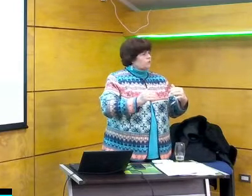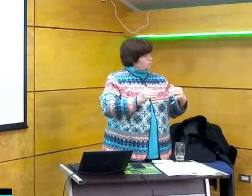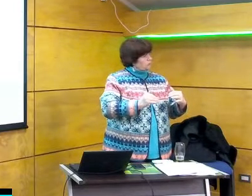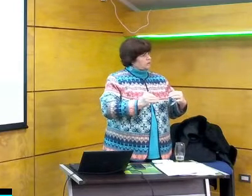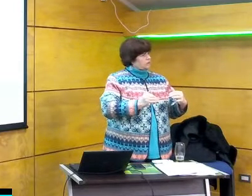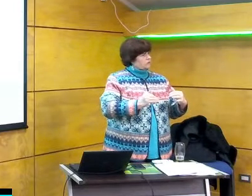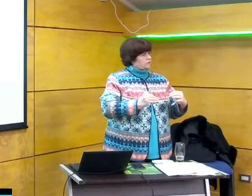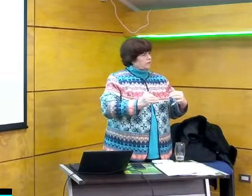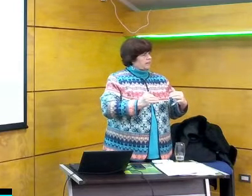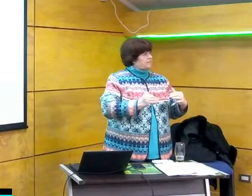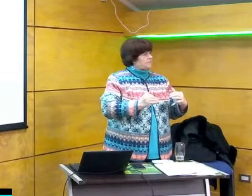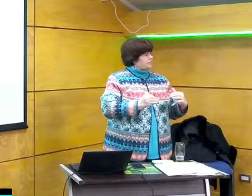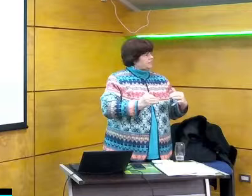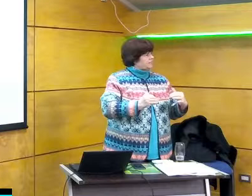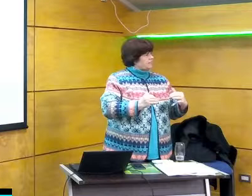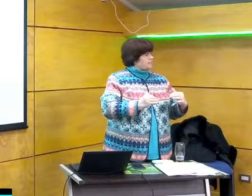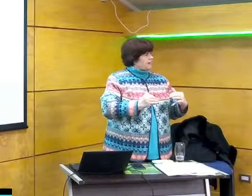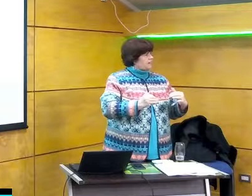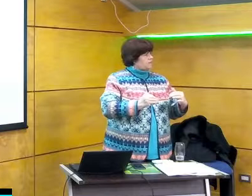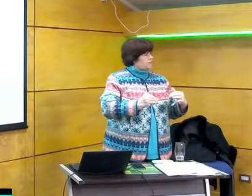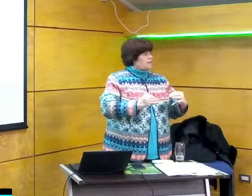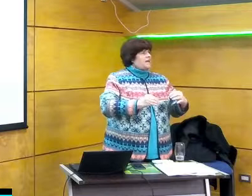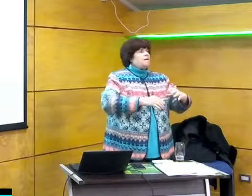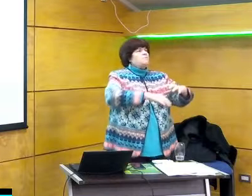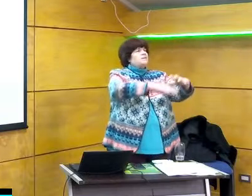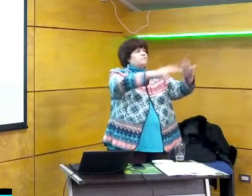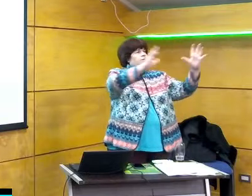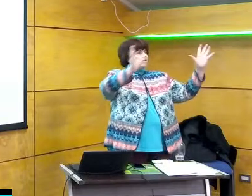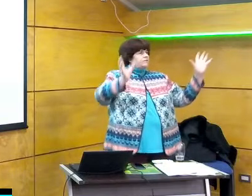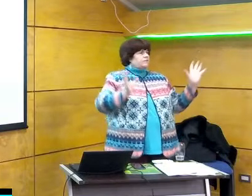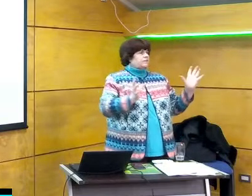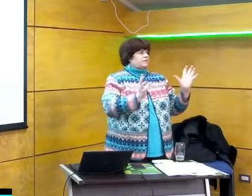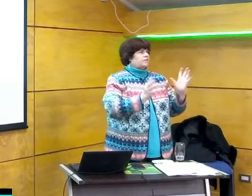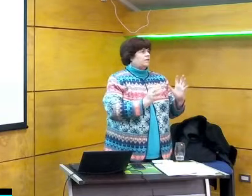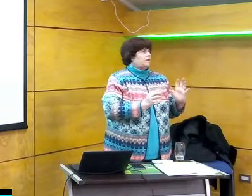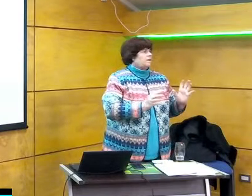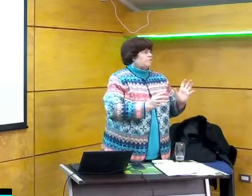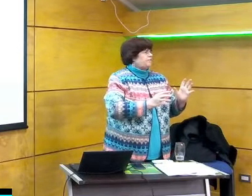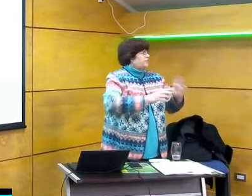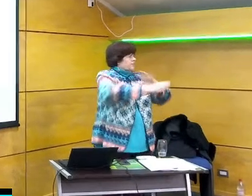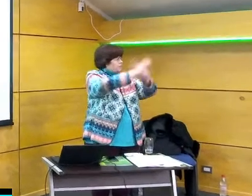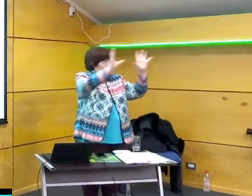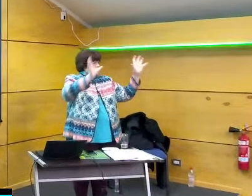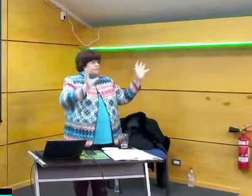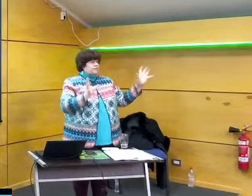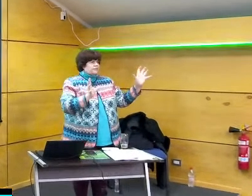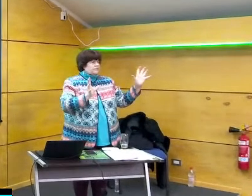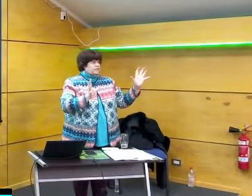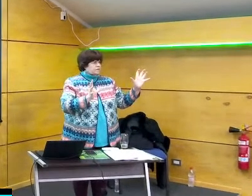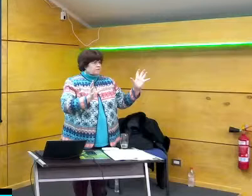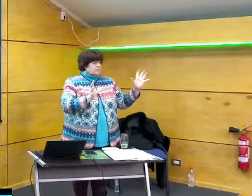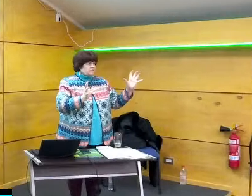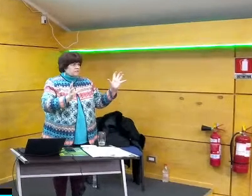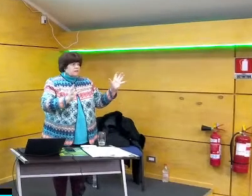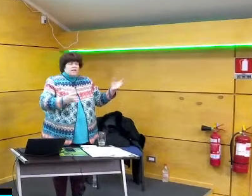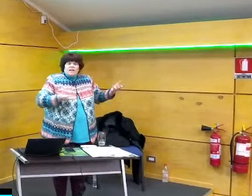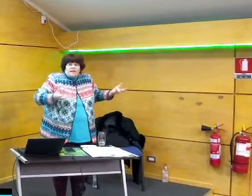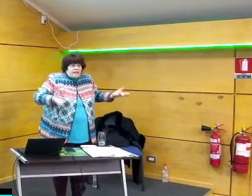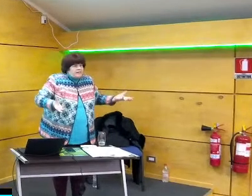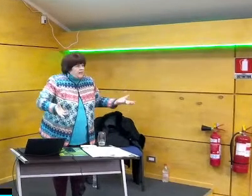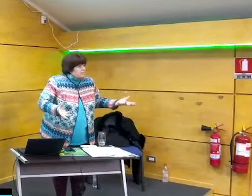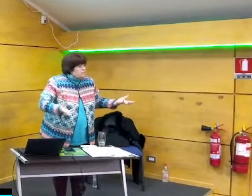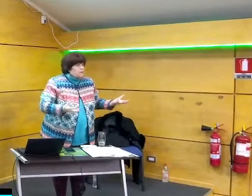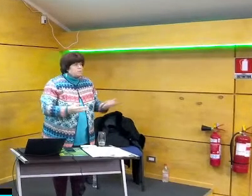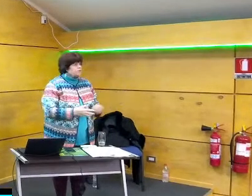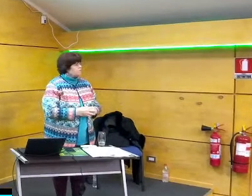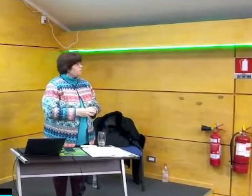from the local that he did in Santiago and be involved in FIFA and all of the other things.